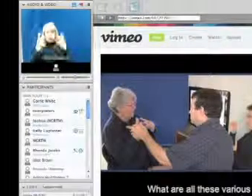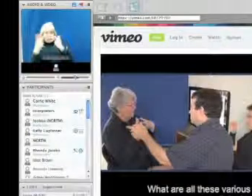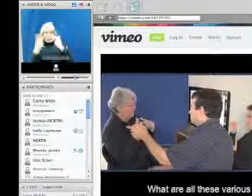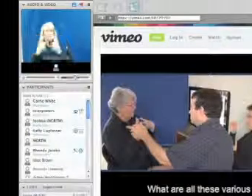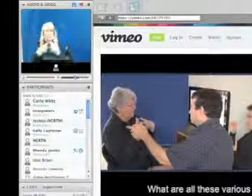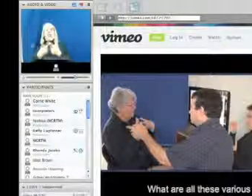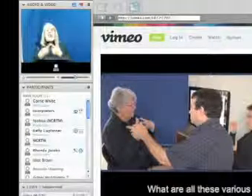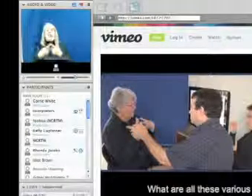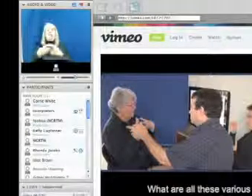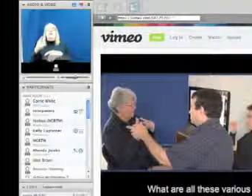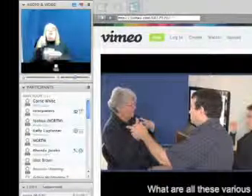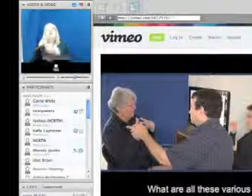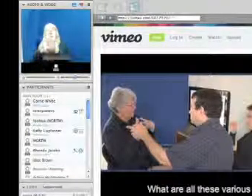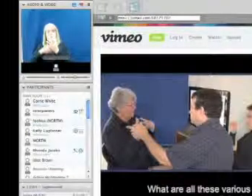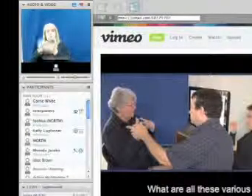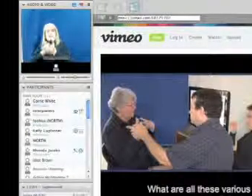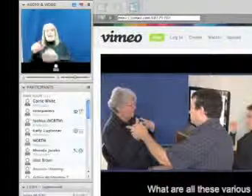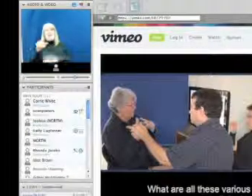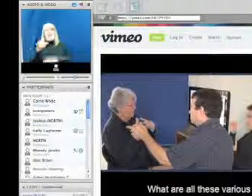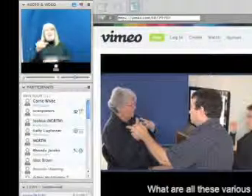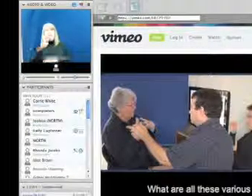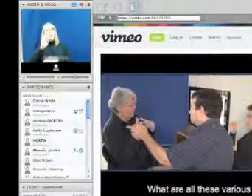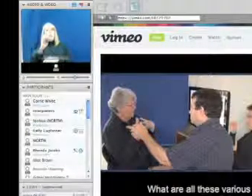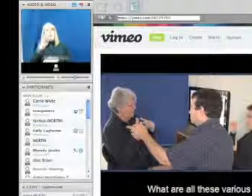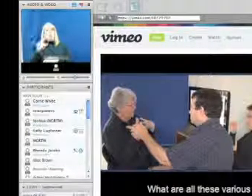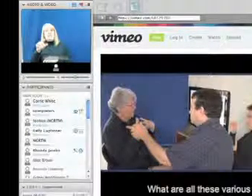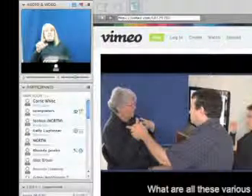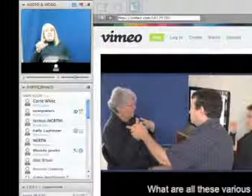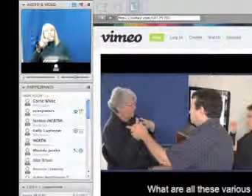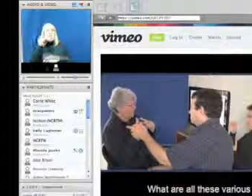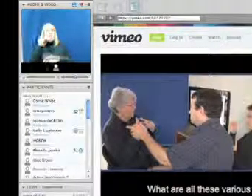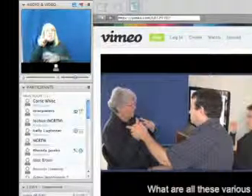back channeling feedback that she's getting.